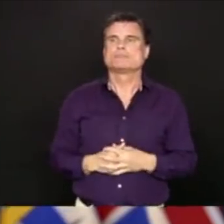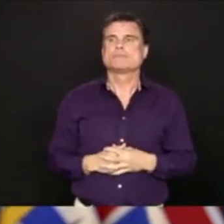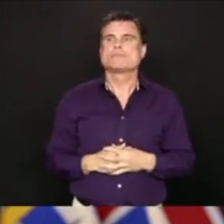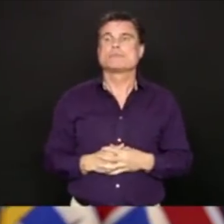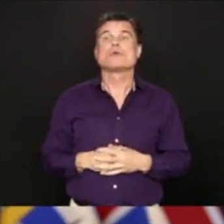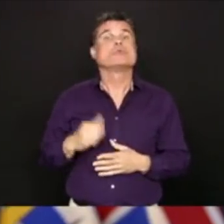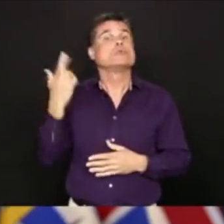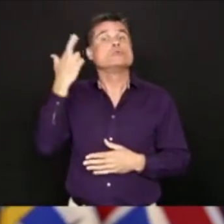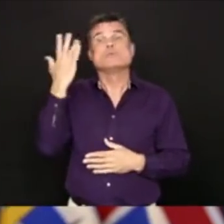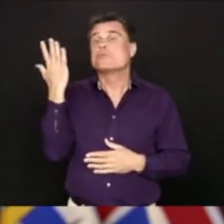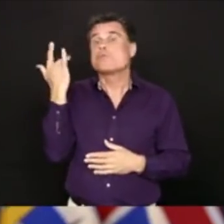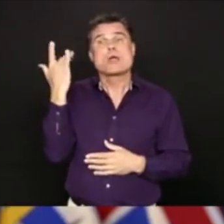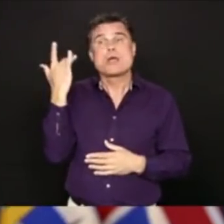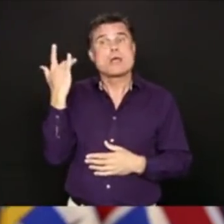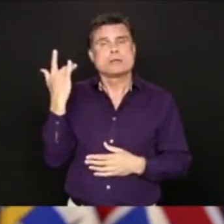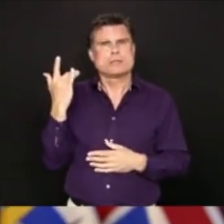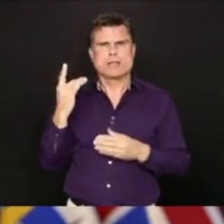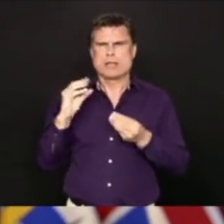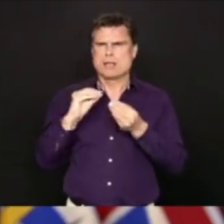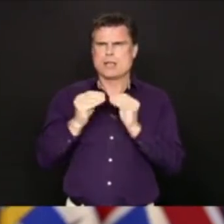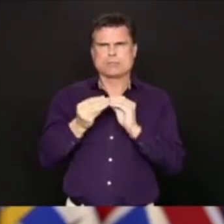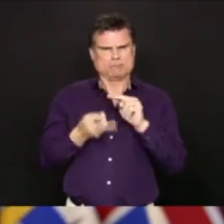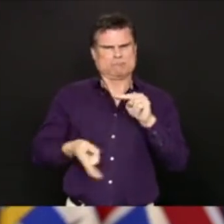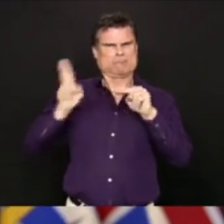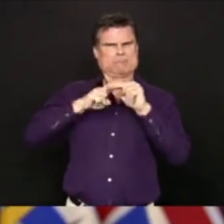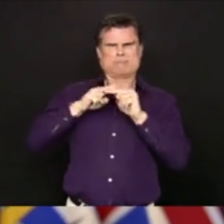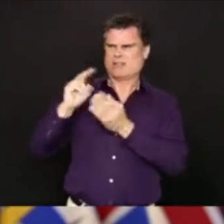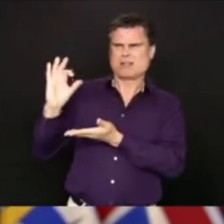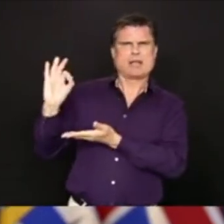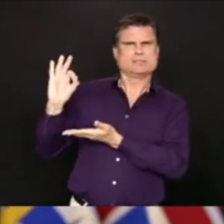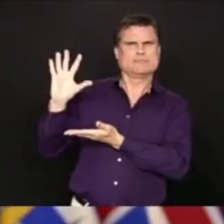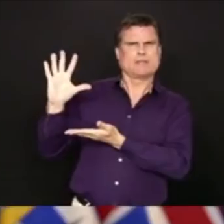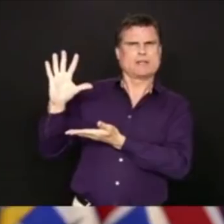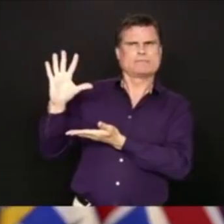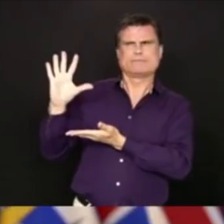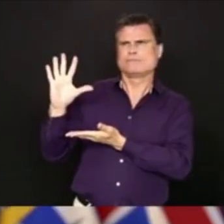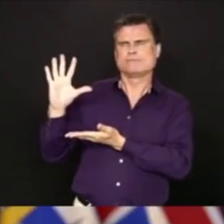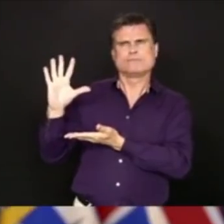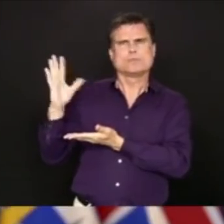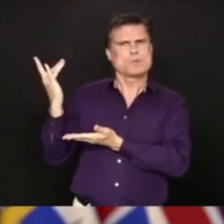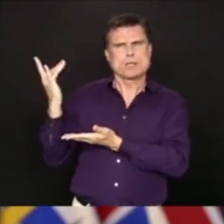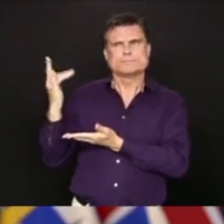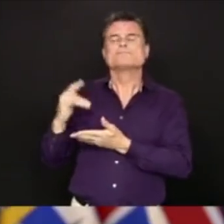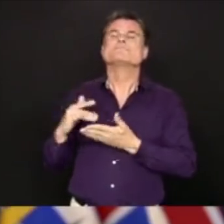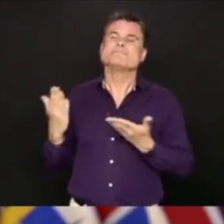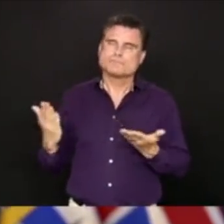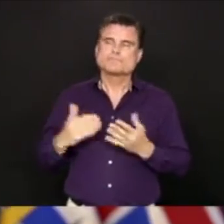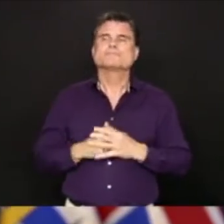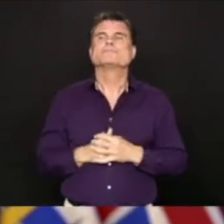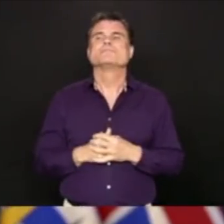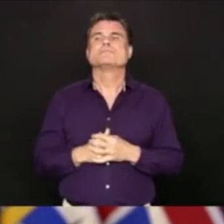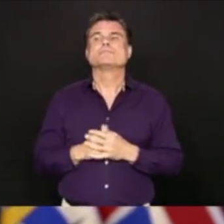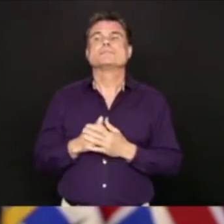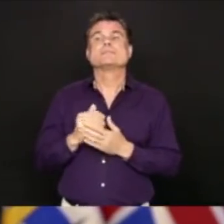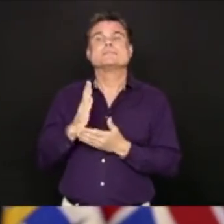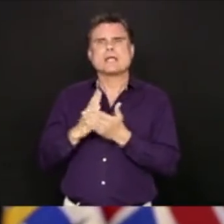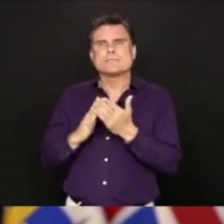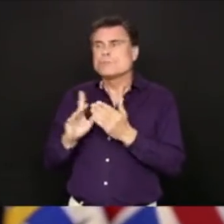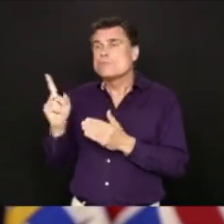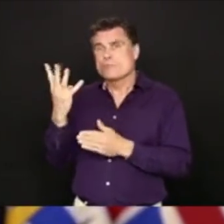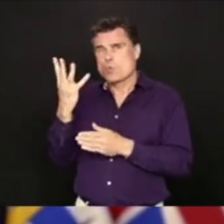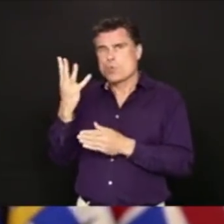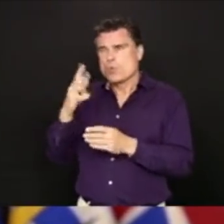been investigating. As you are aware, we've had an ongoing outbreak at the Mission Federal Correctional